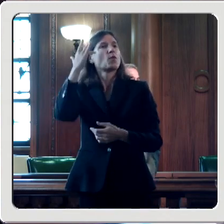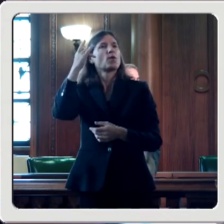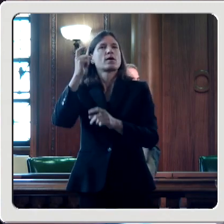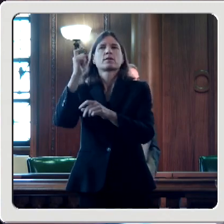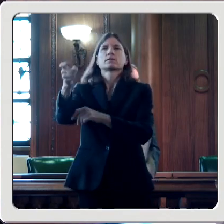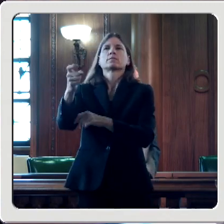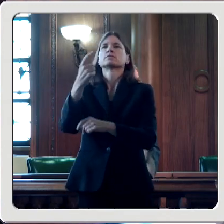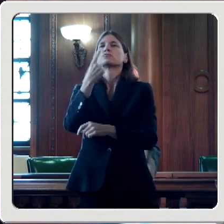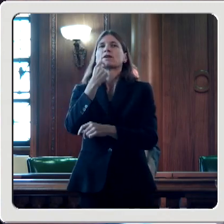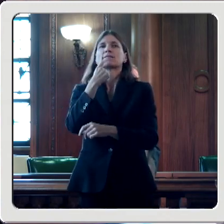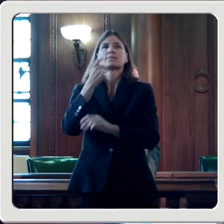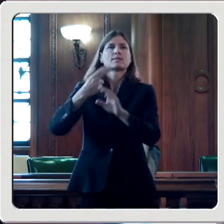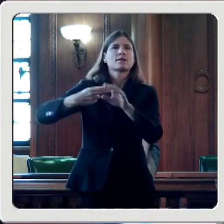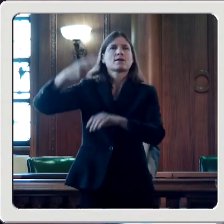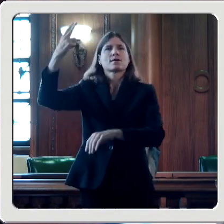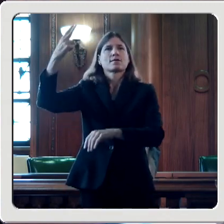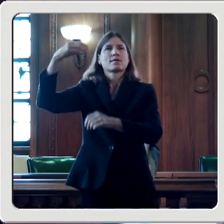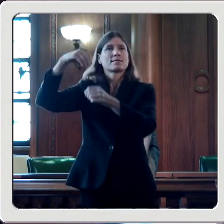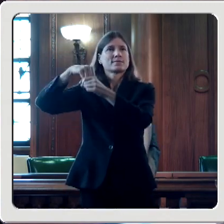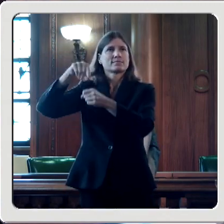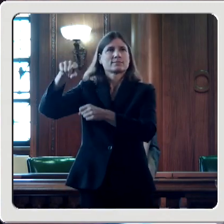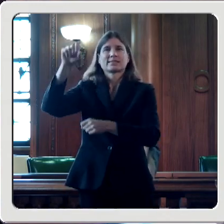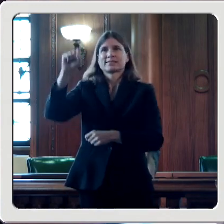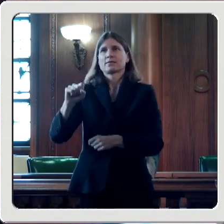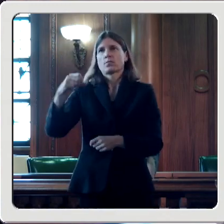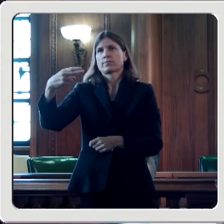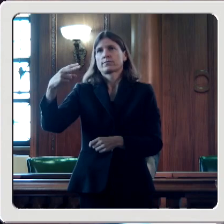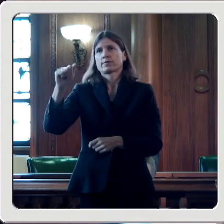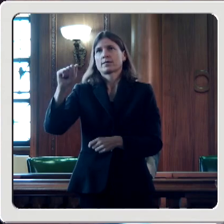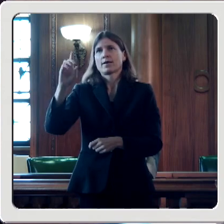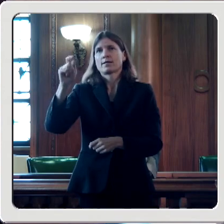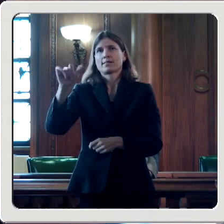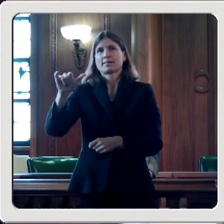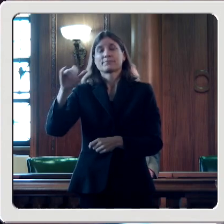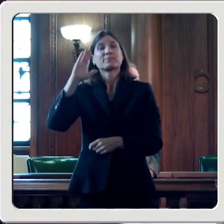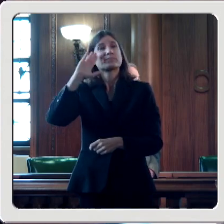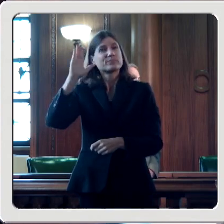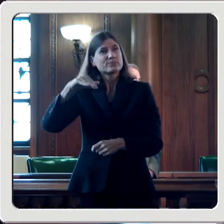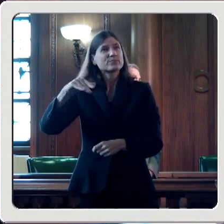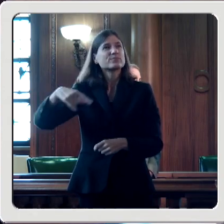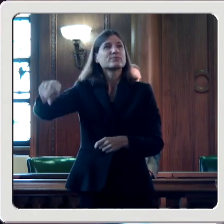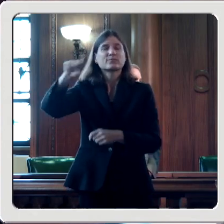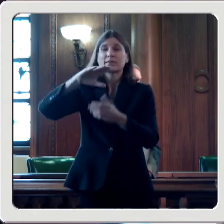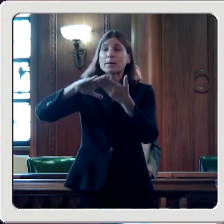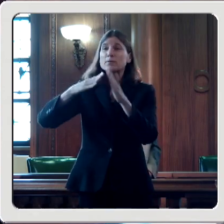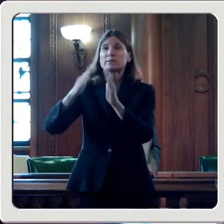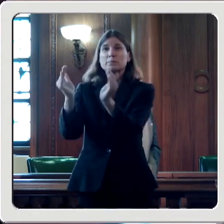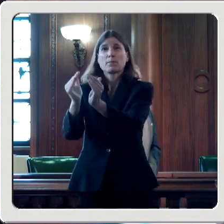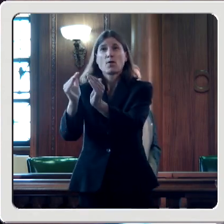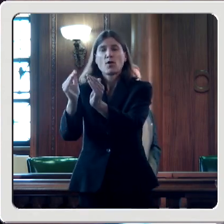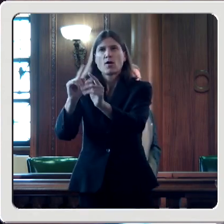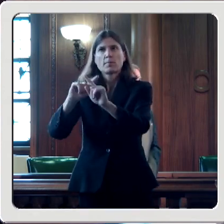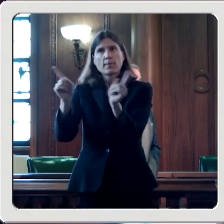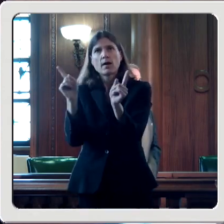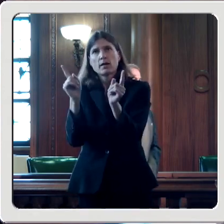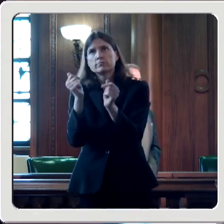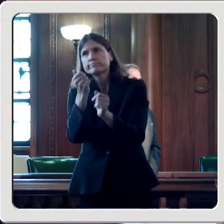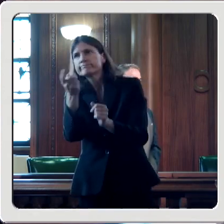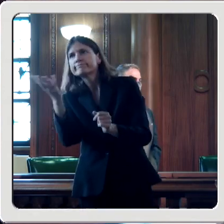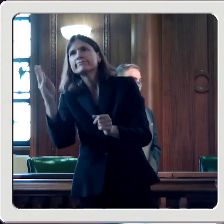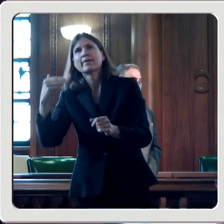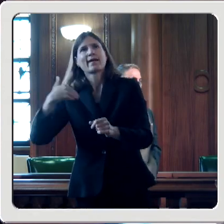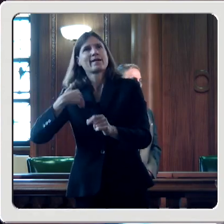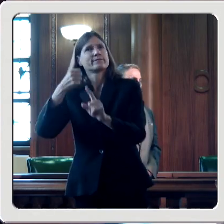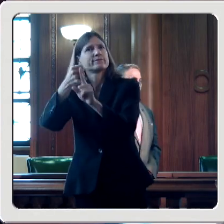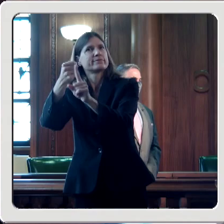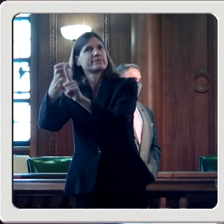type of incidence rate. But when it was traced back to the origin of that incident, it was found that there were as many as possibly